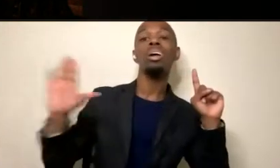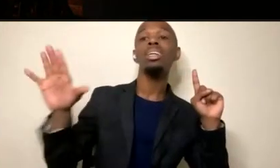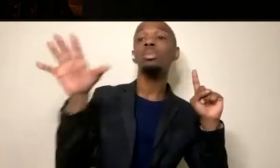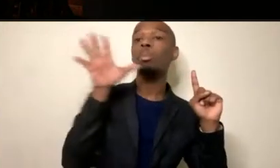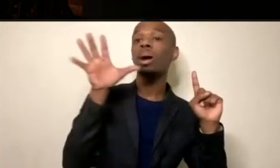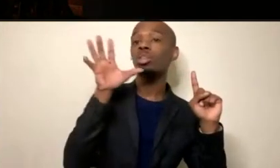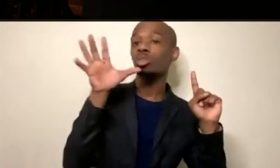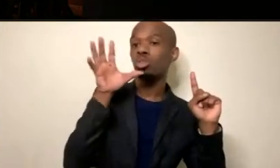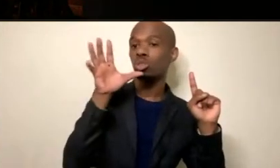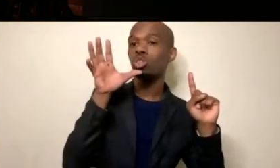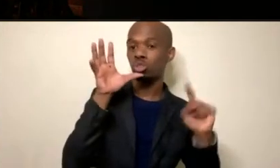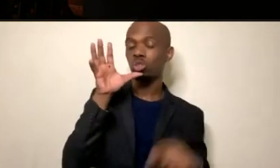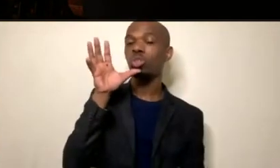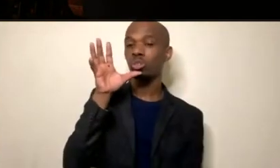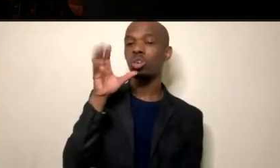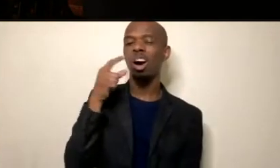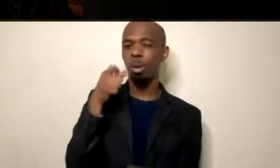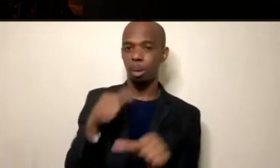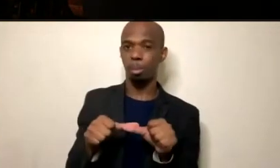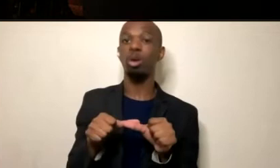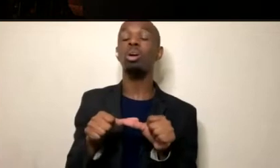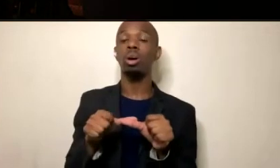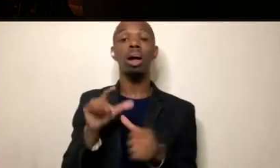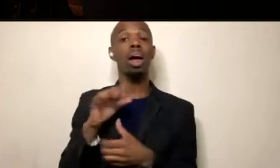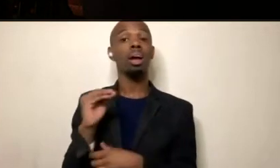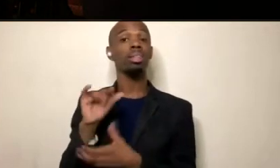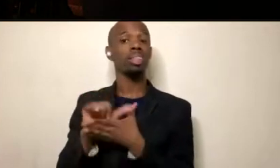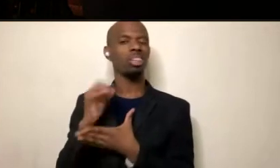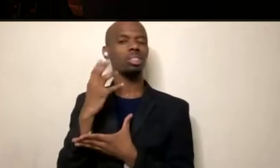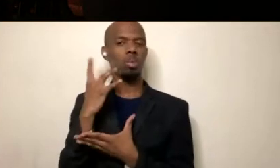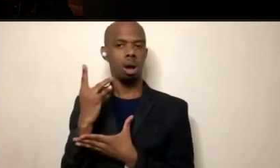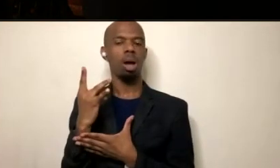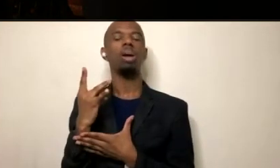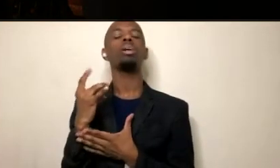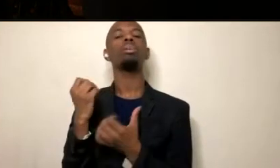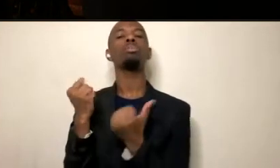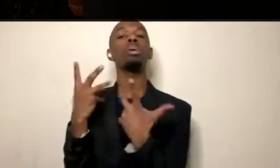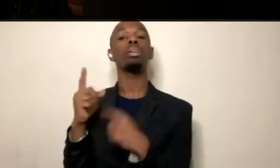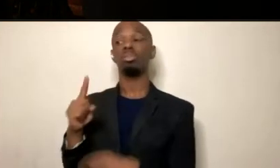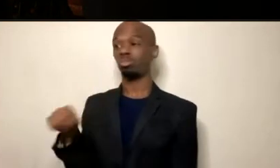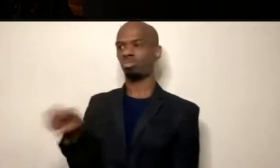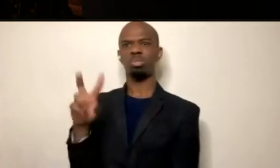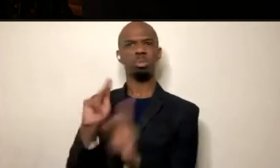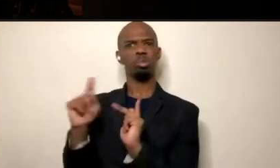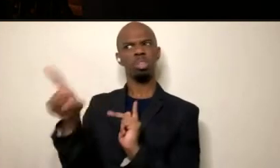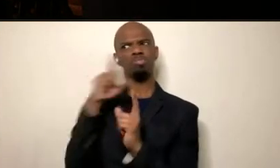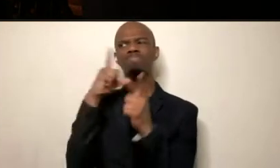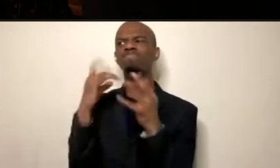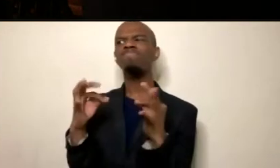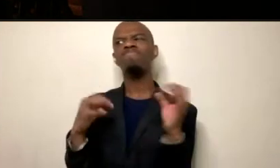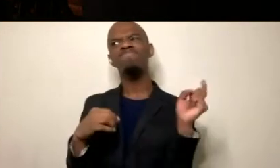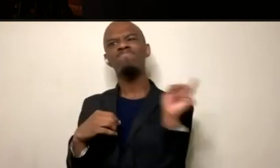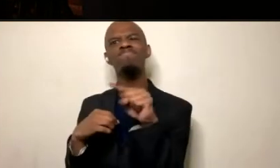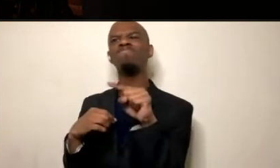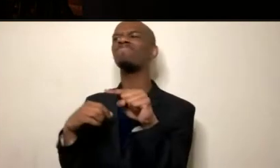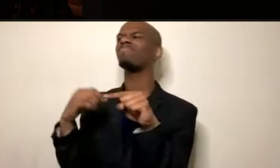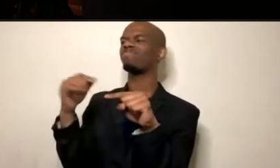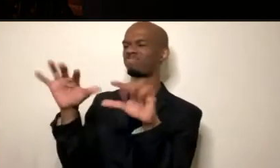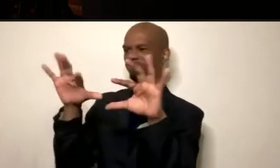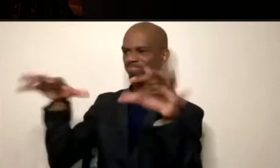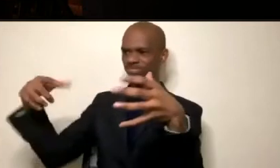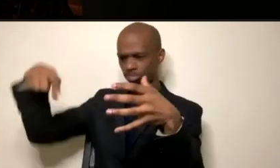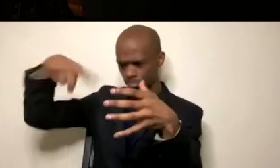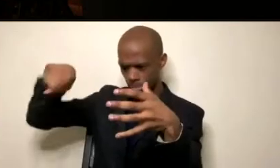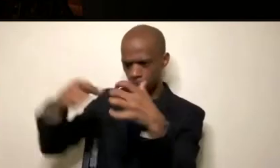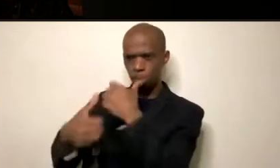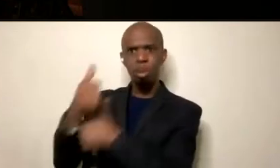And that's why most of those folks who were, you know, protesting were white. Like